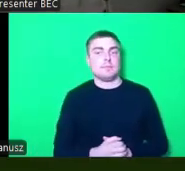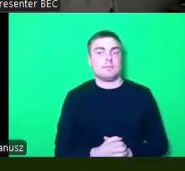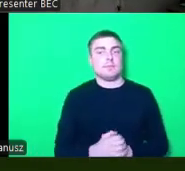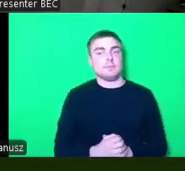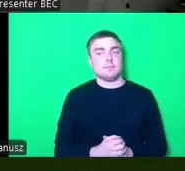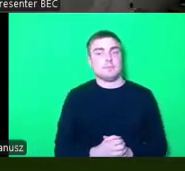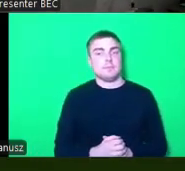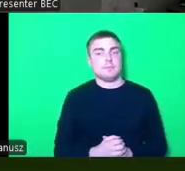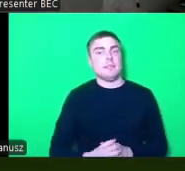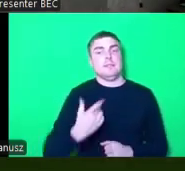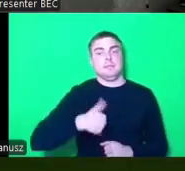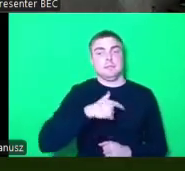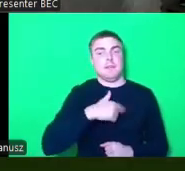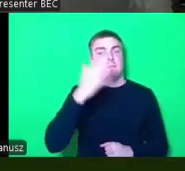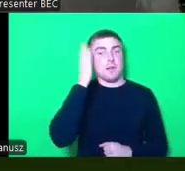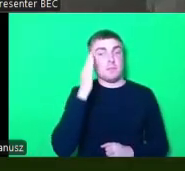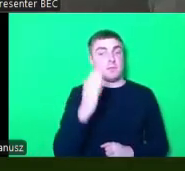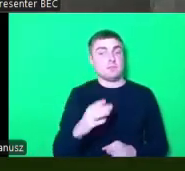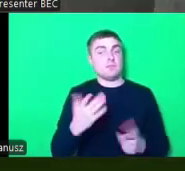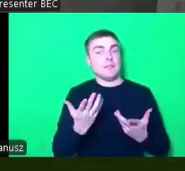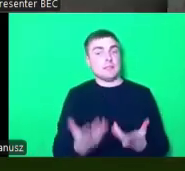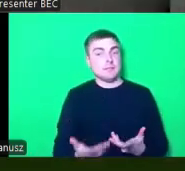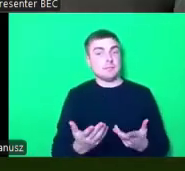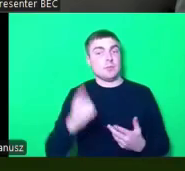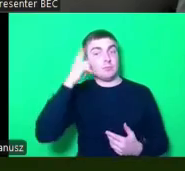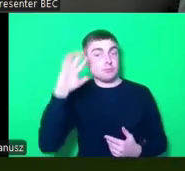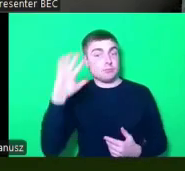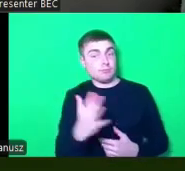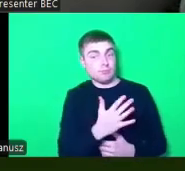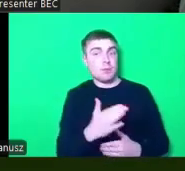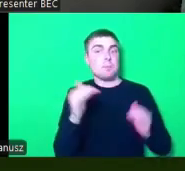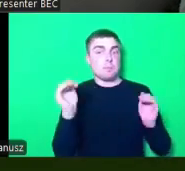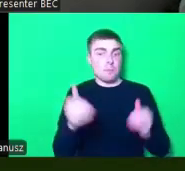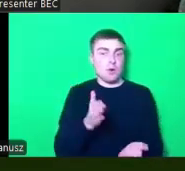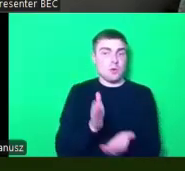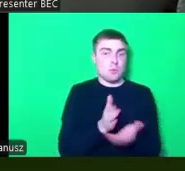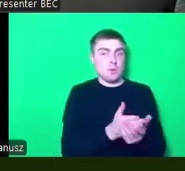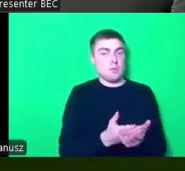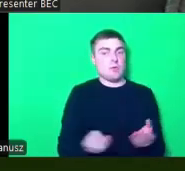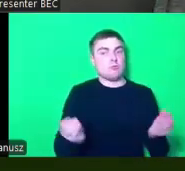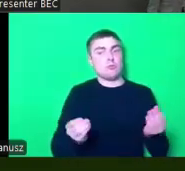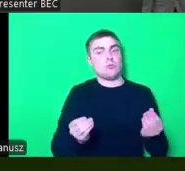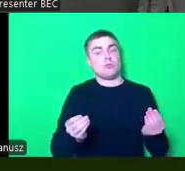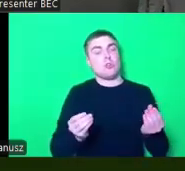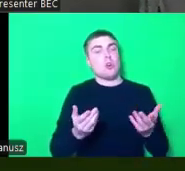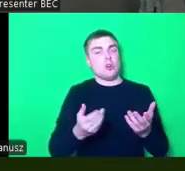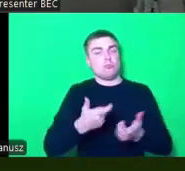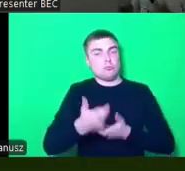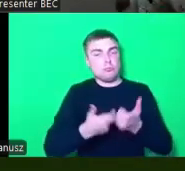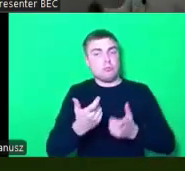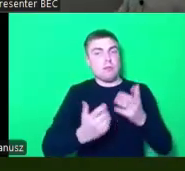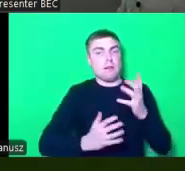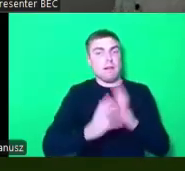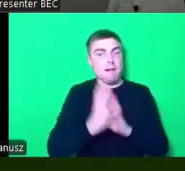that tree diversity can help to make the forest stable, productive, multifunctional. But how